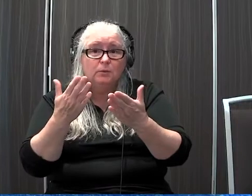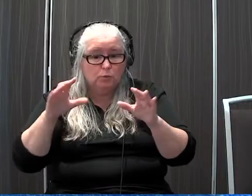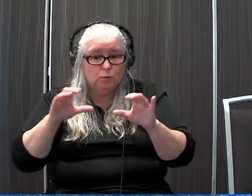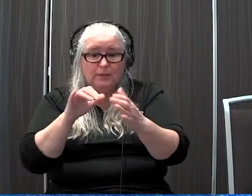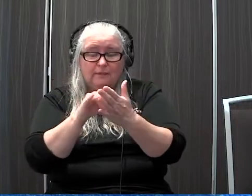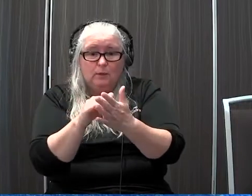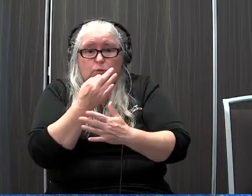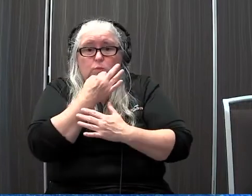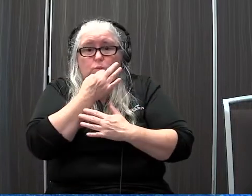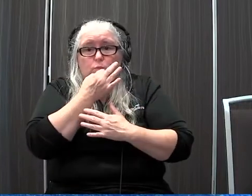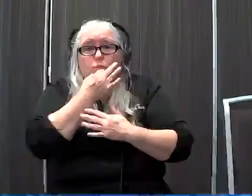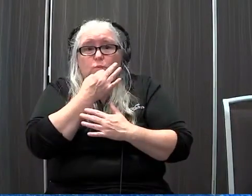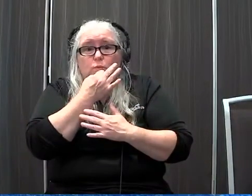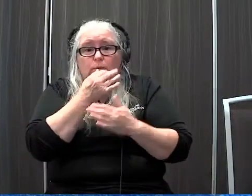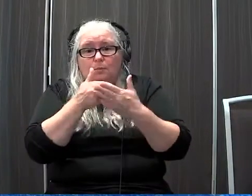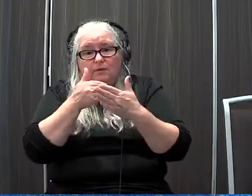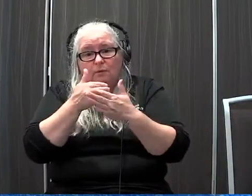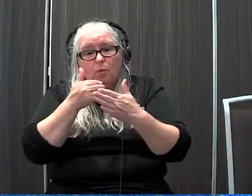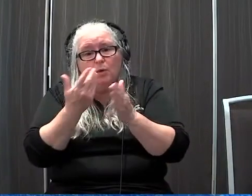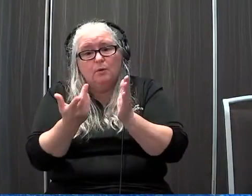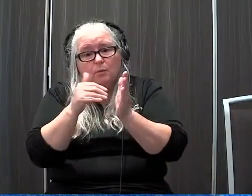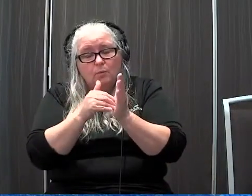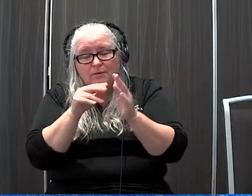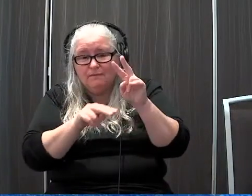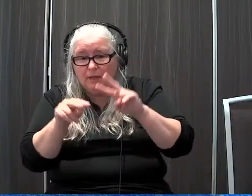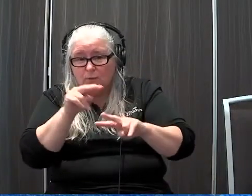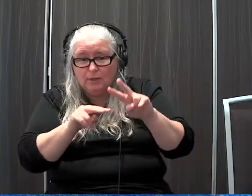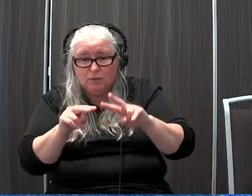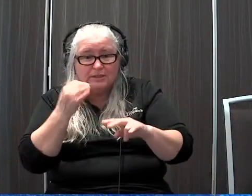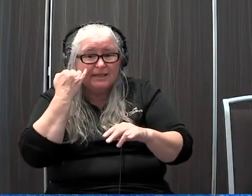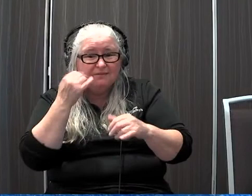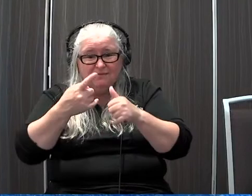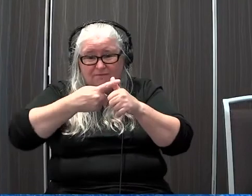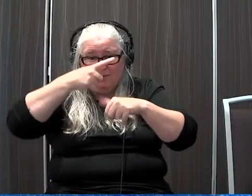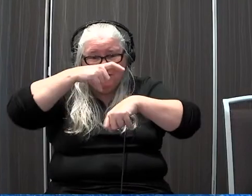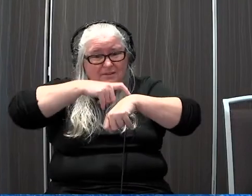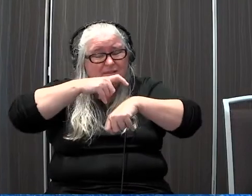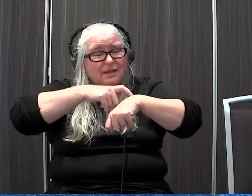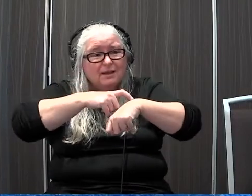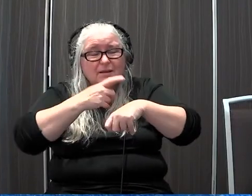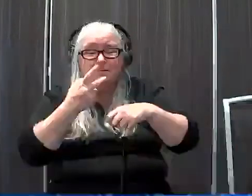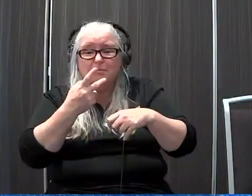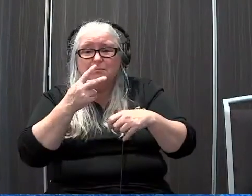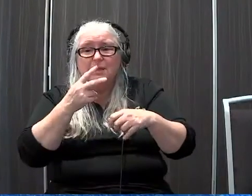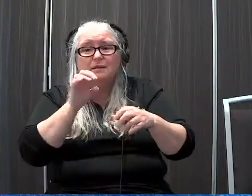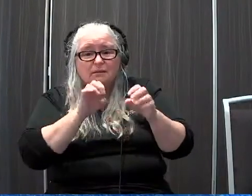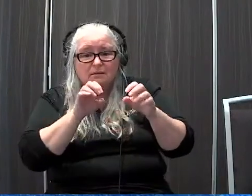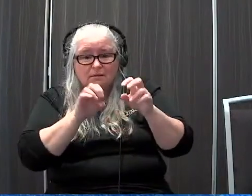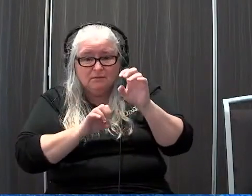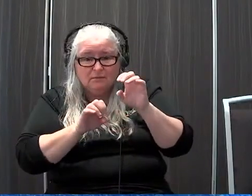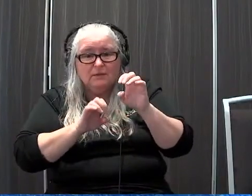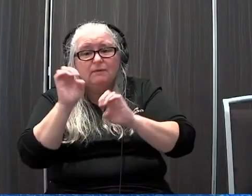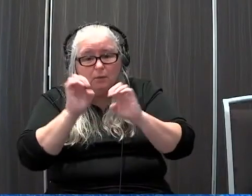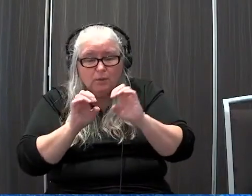can before a reevaluation. If it's an initial evaluation, I think this is a great tool to give them to get them up to speed on